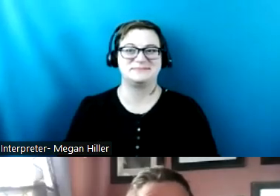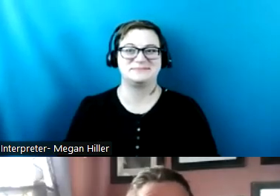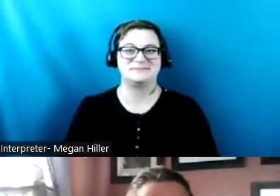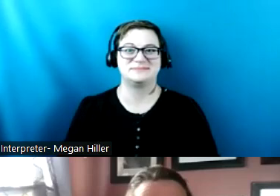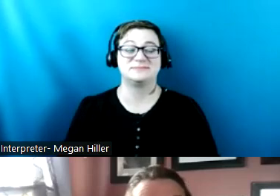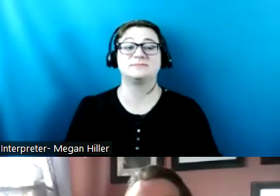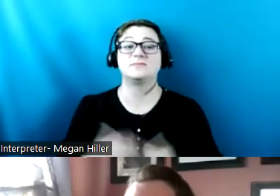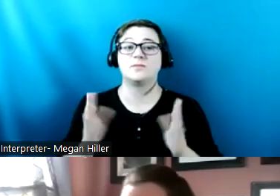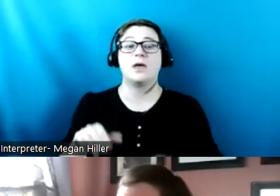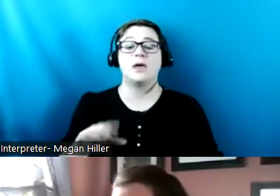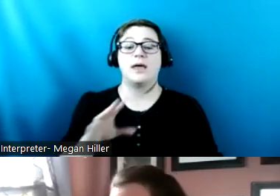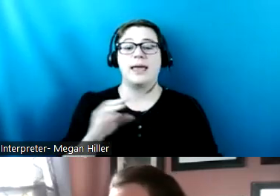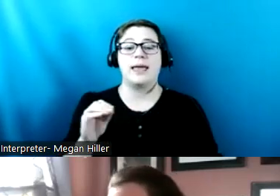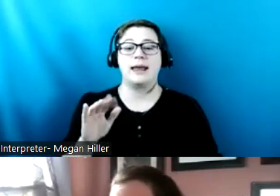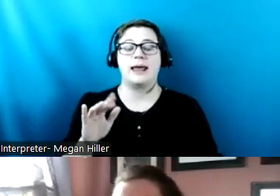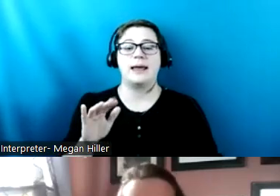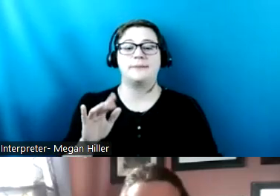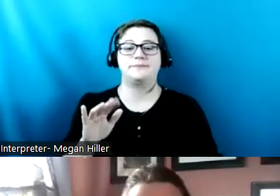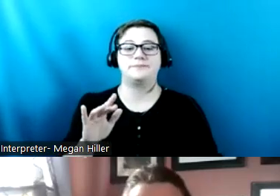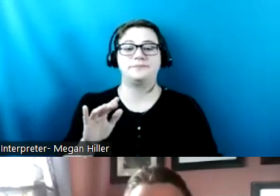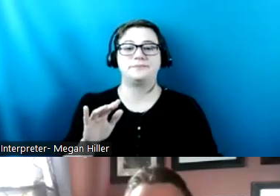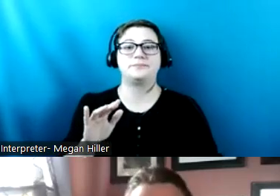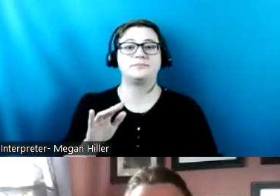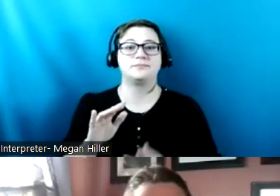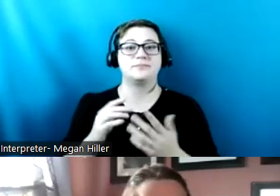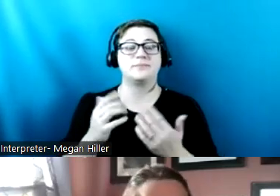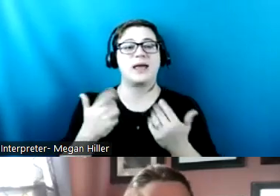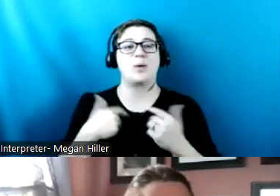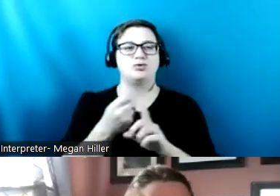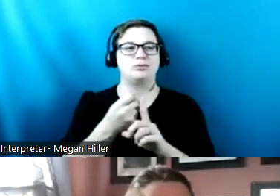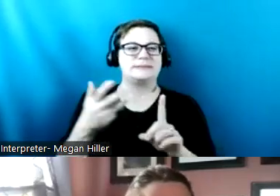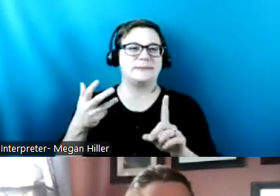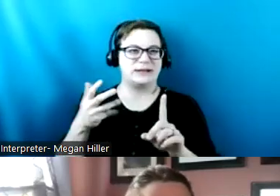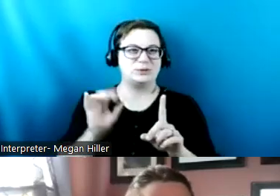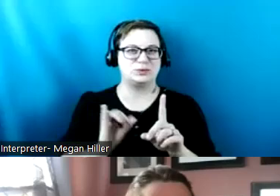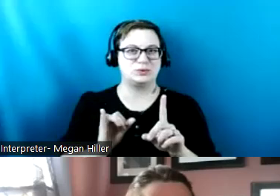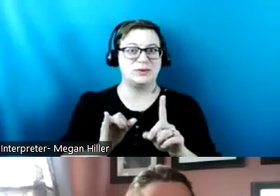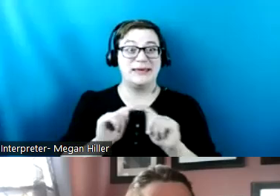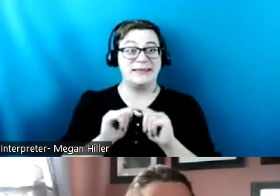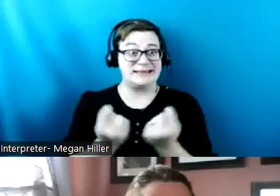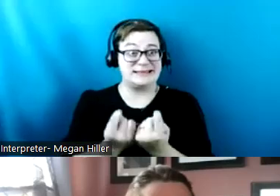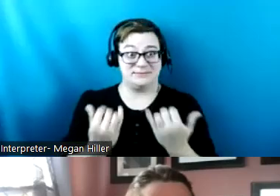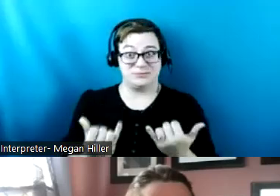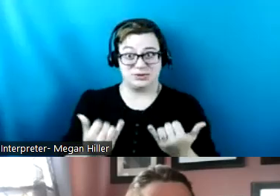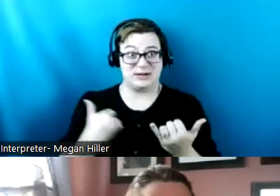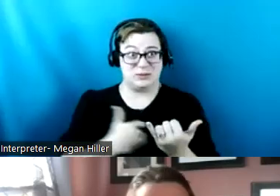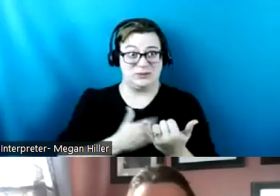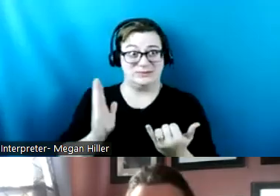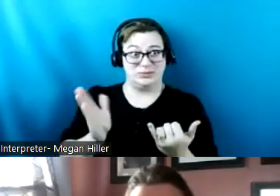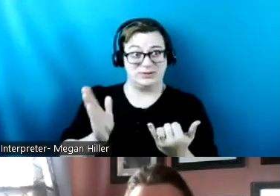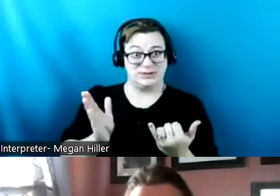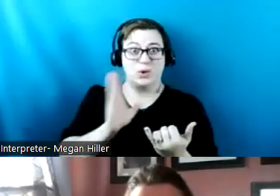And then just by way of expanding on that, this team that you see today will be taking a